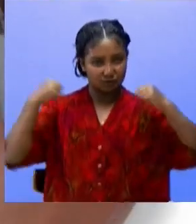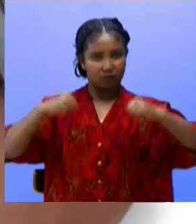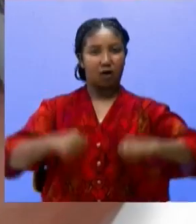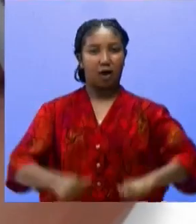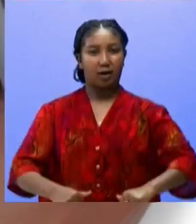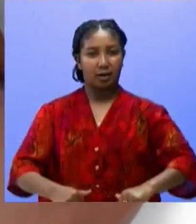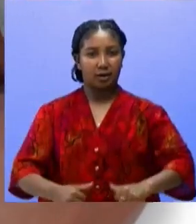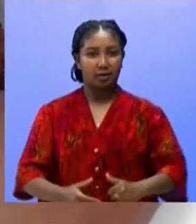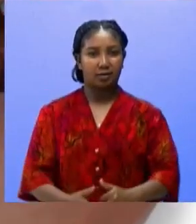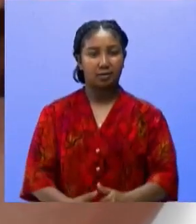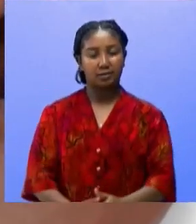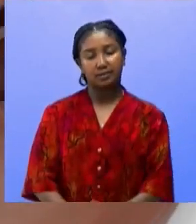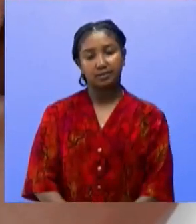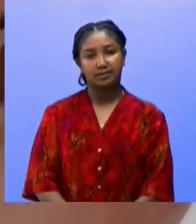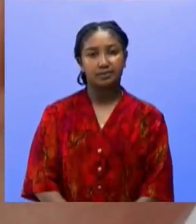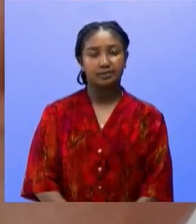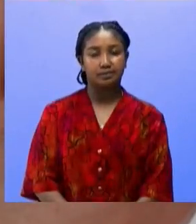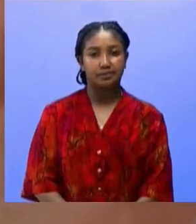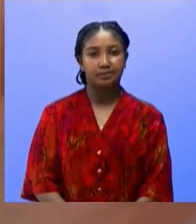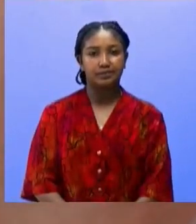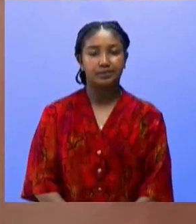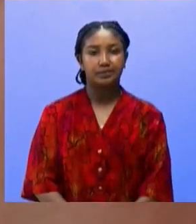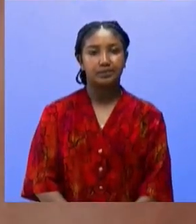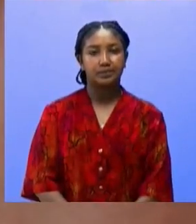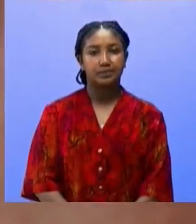Leather jacket.